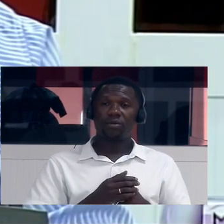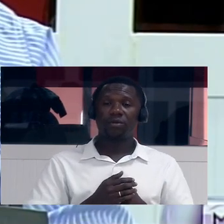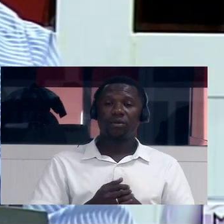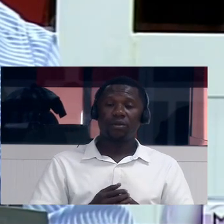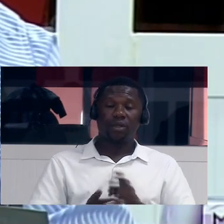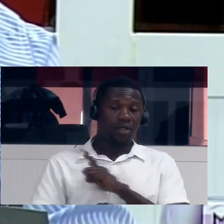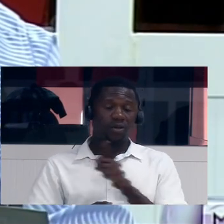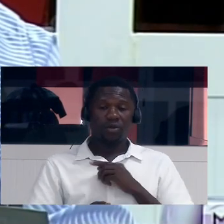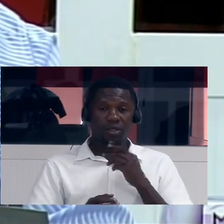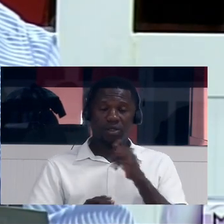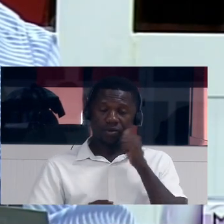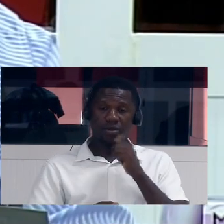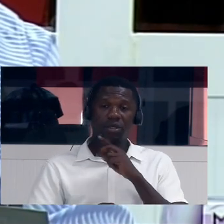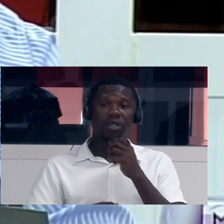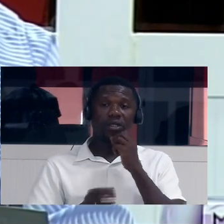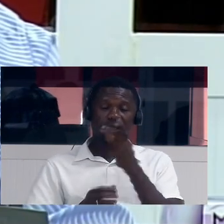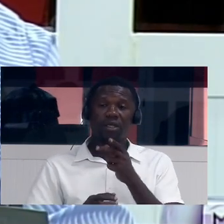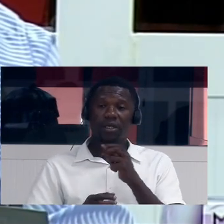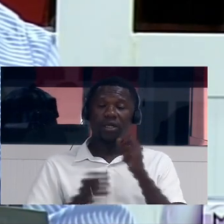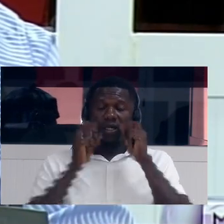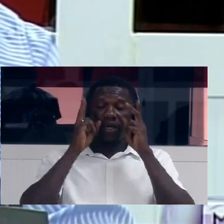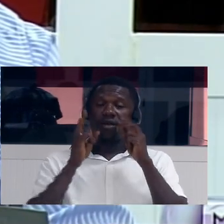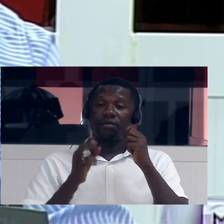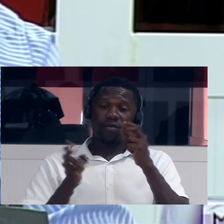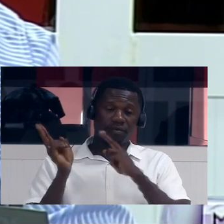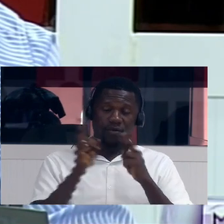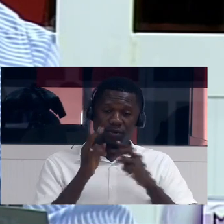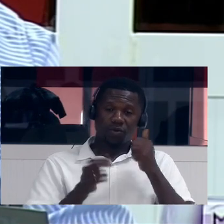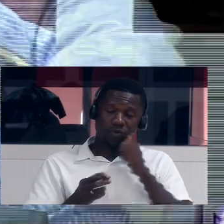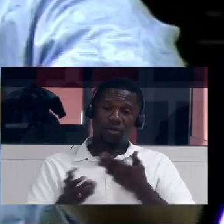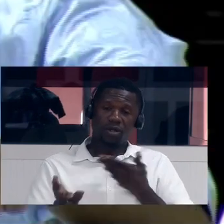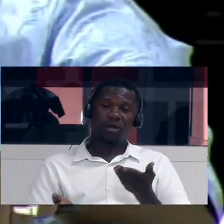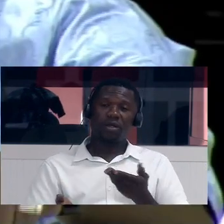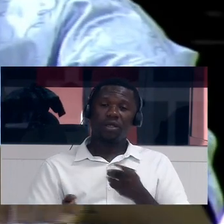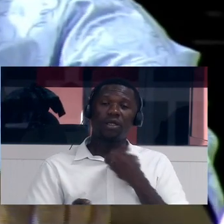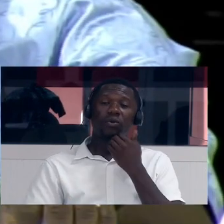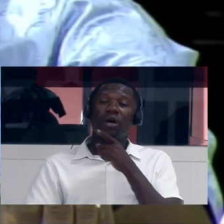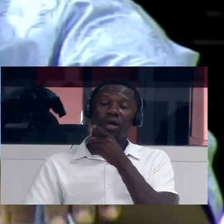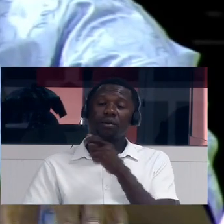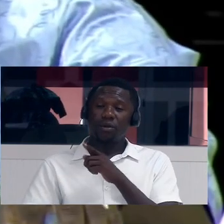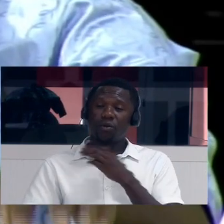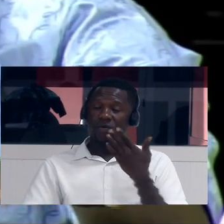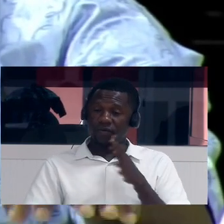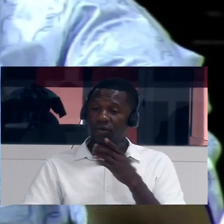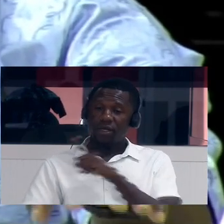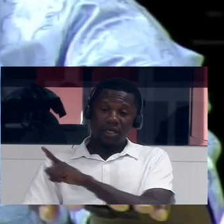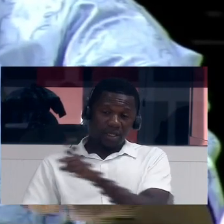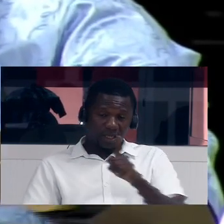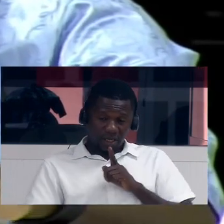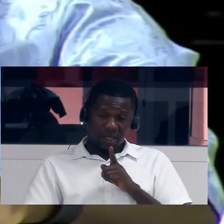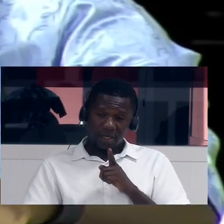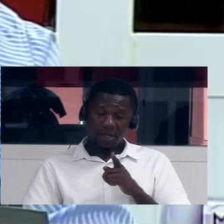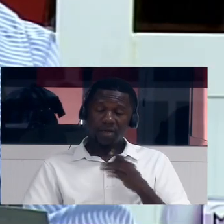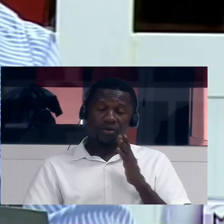ammunition was used. Okay. Did you ask them whether they, in fact, used live